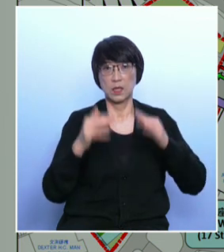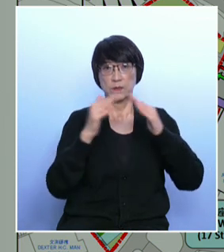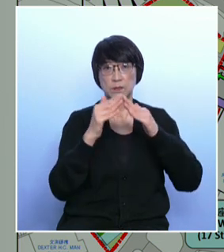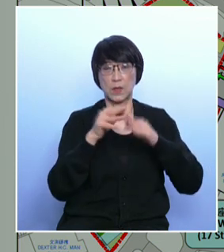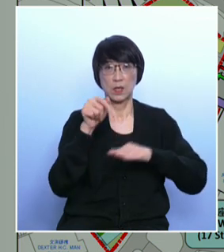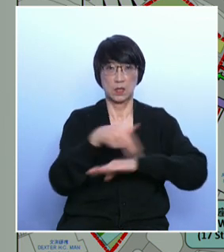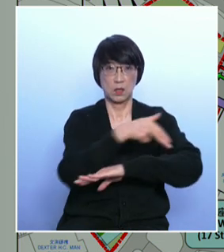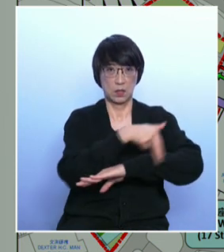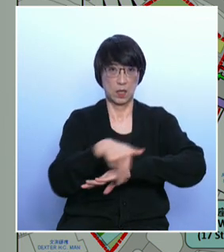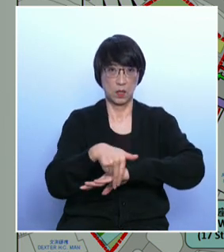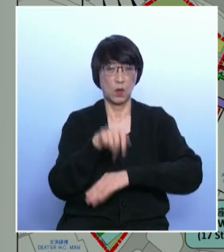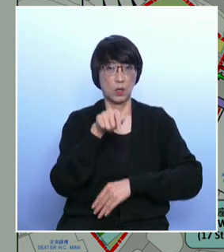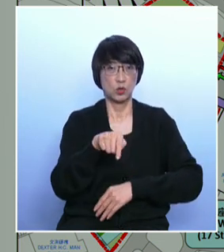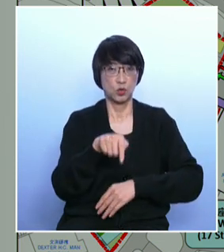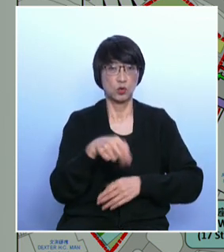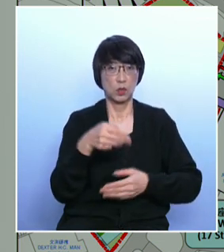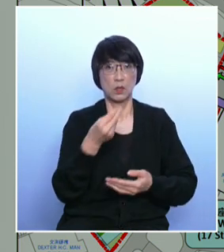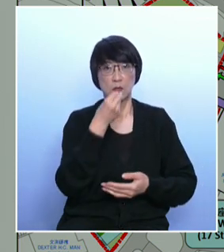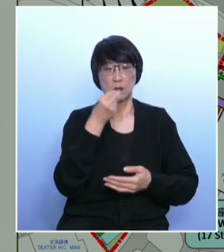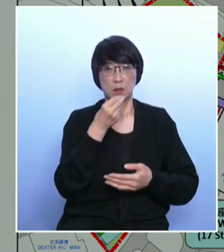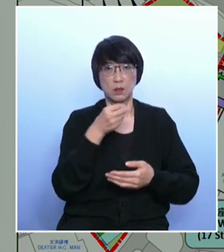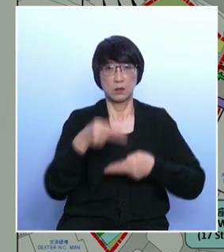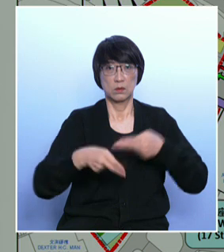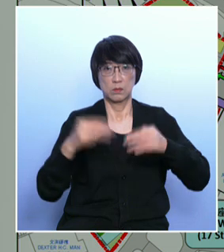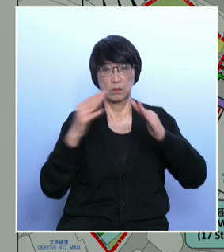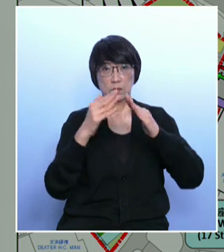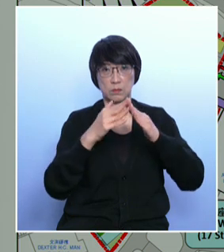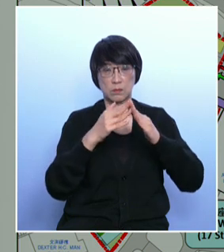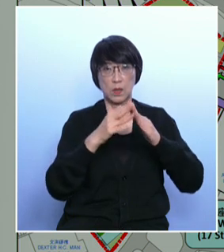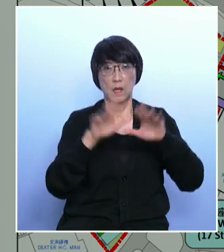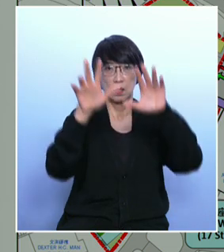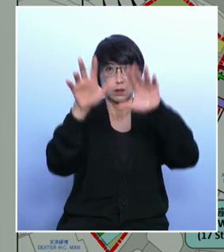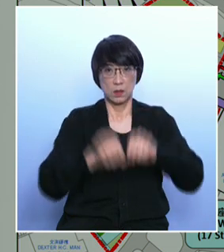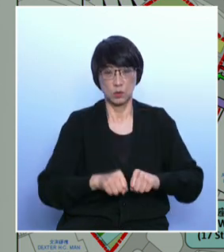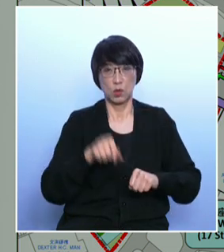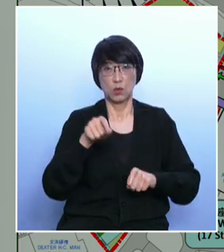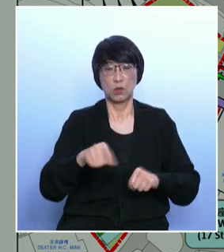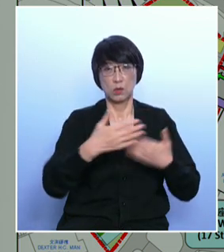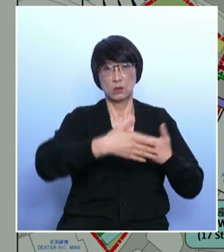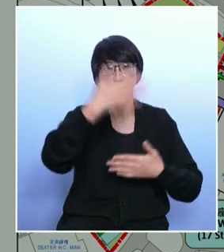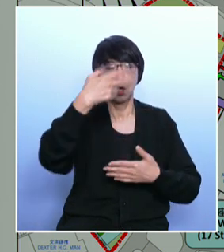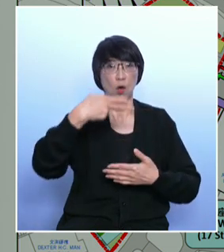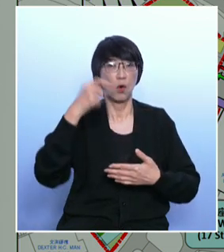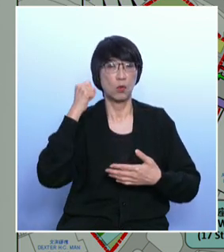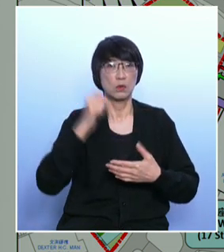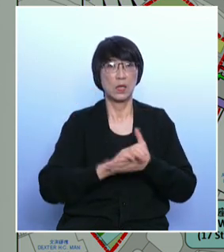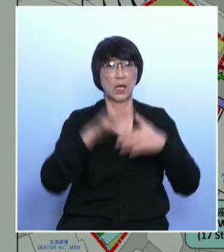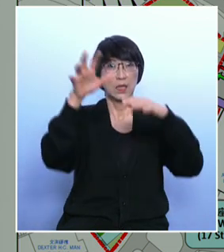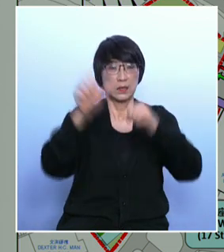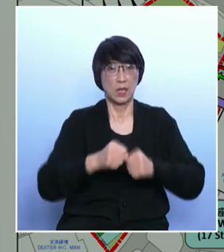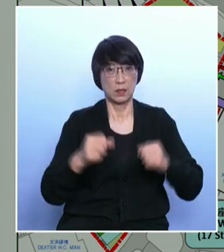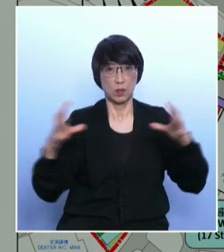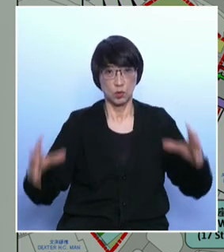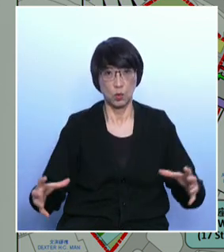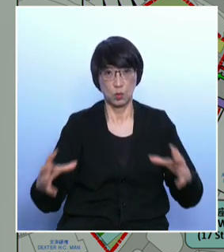And you can also see a restaurant or a canteen. And we want to remove this canteen and remove Madame